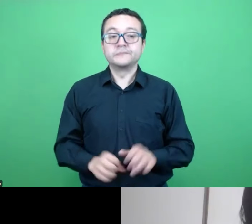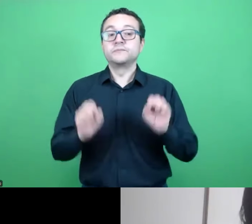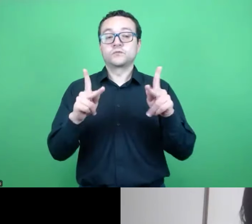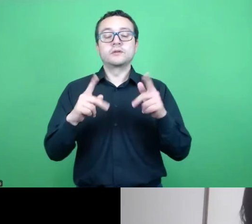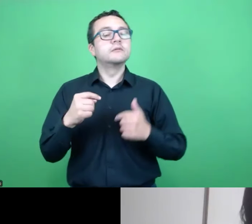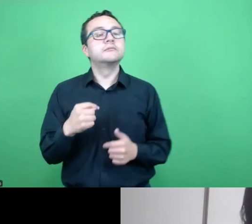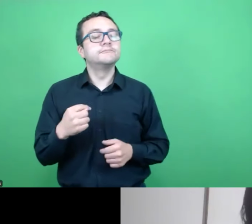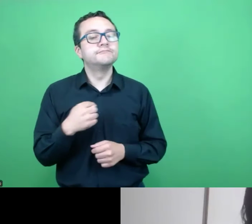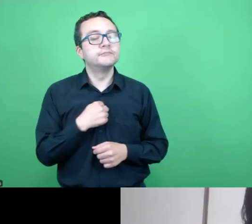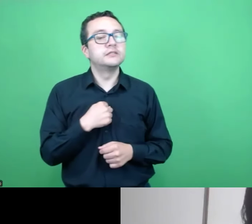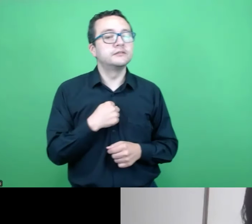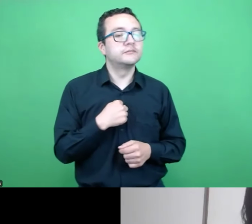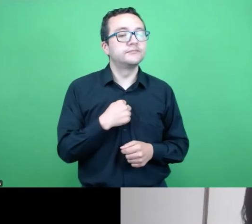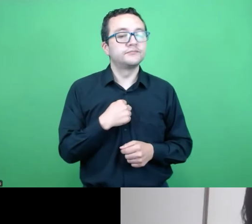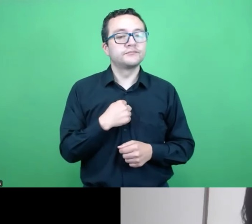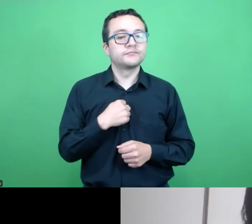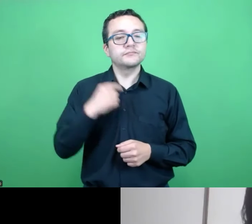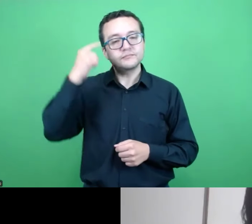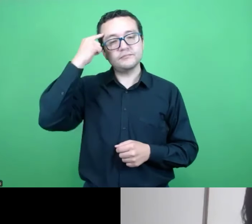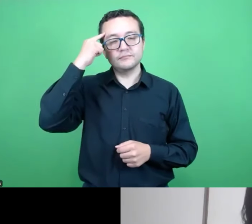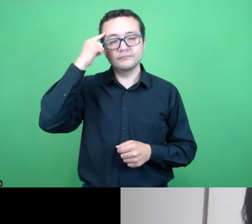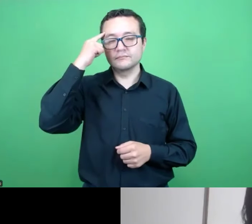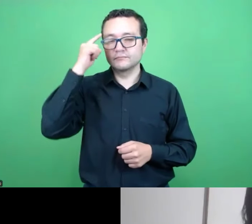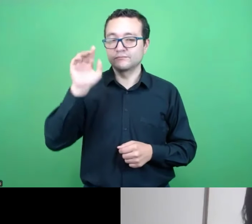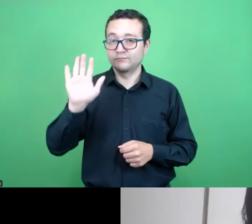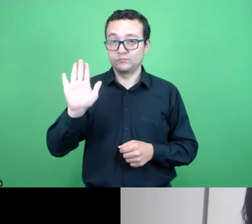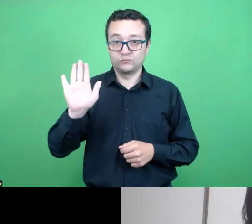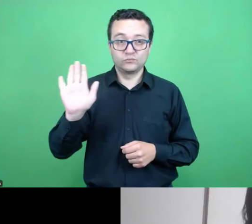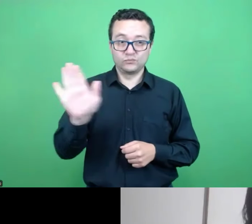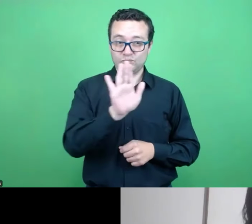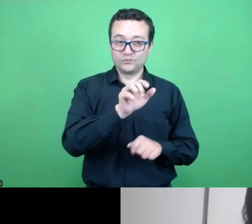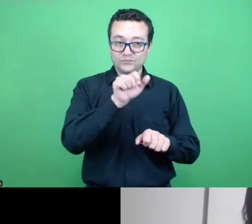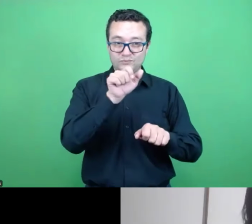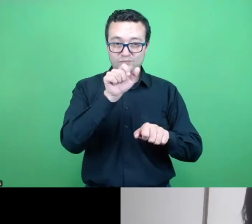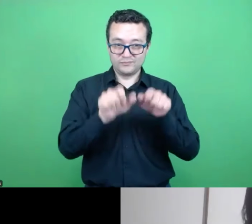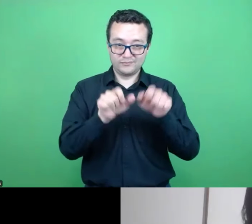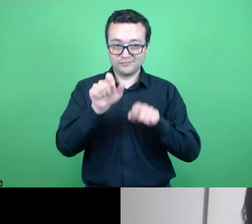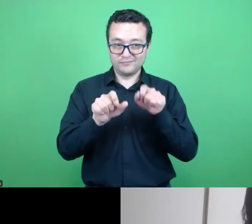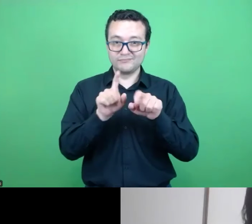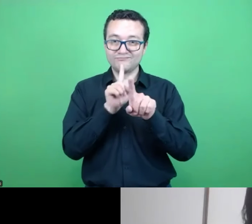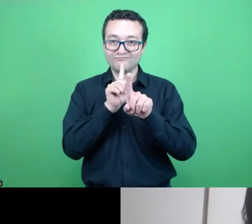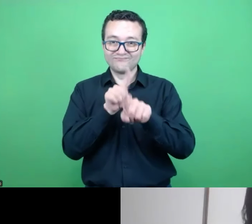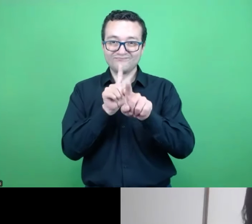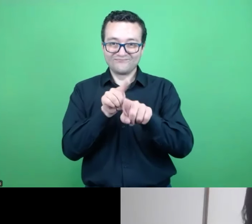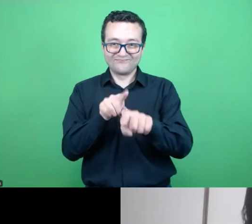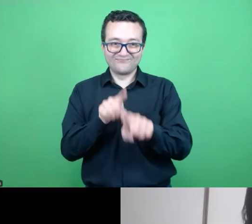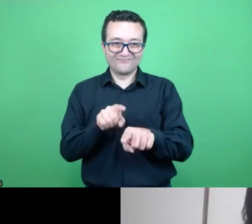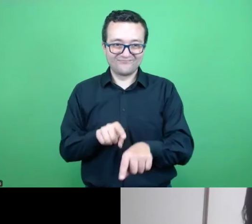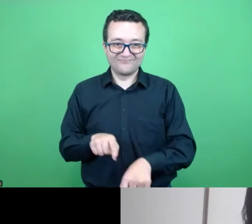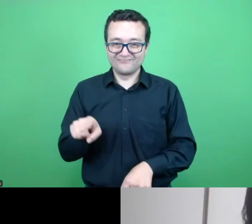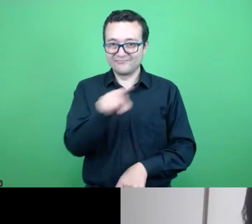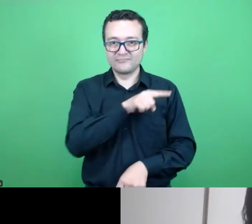pouvoir replied répondre à took toutes a les lot of thinking and time to do it. questions,